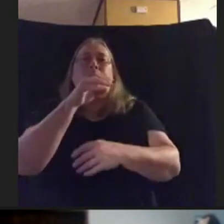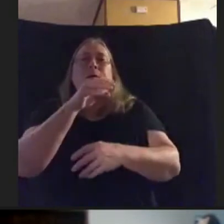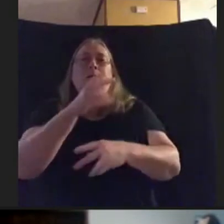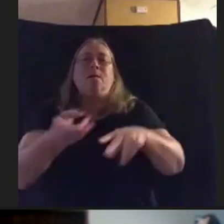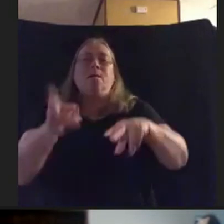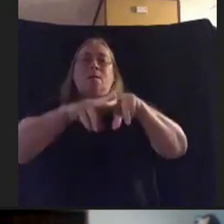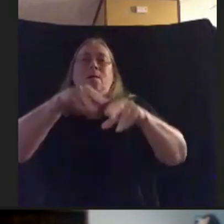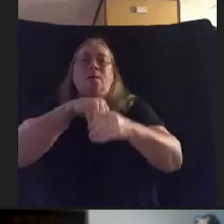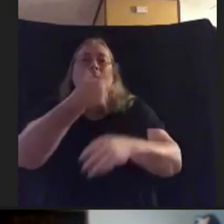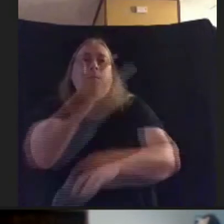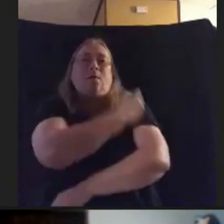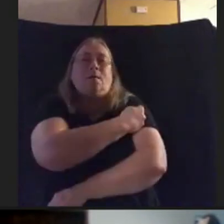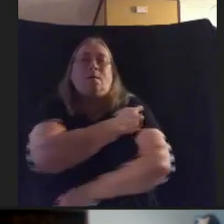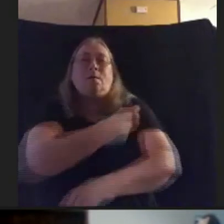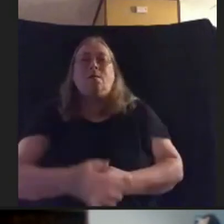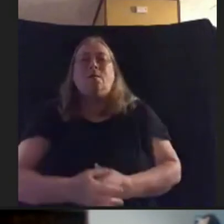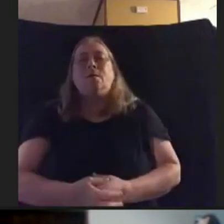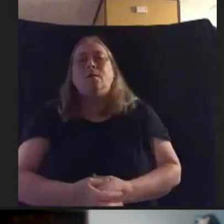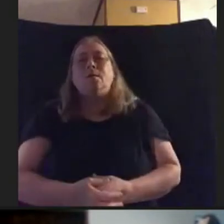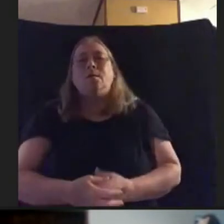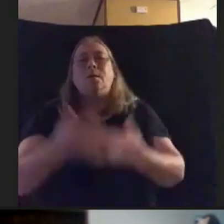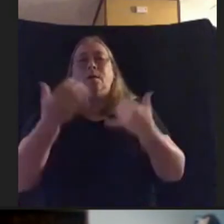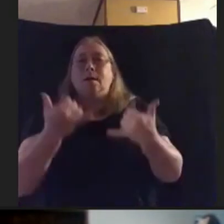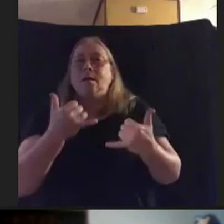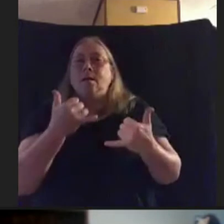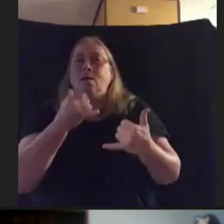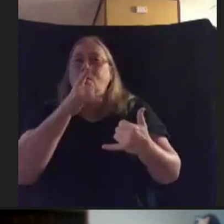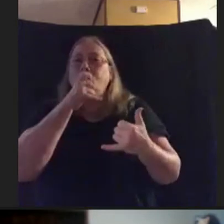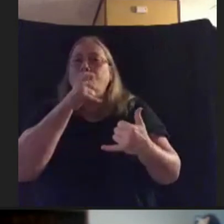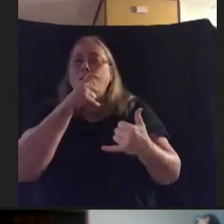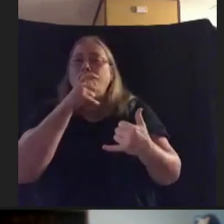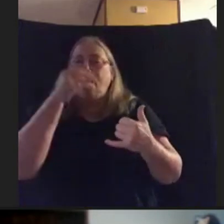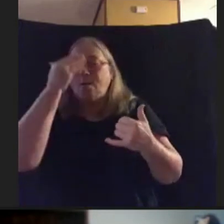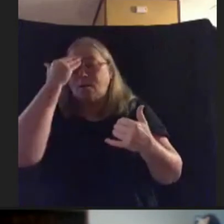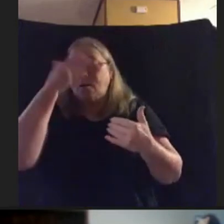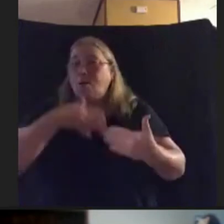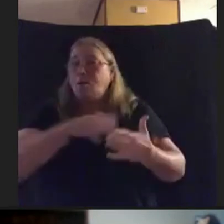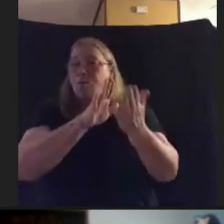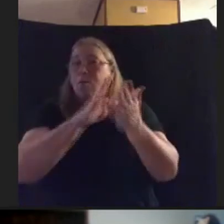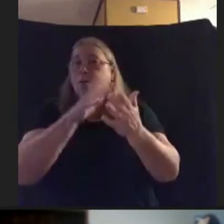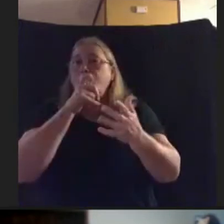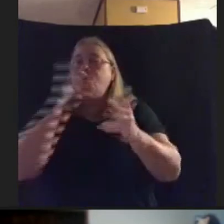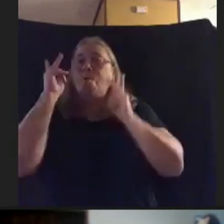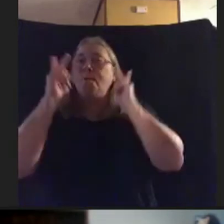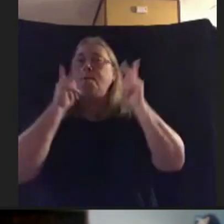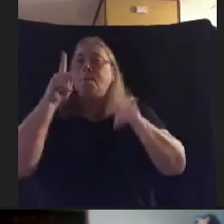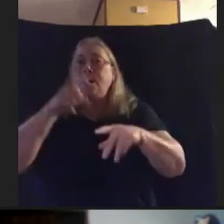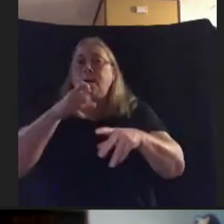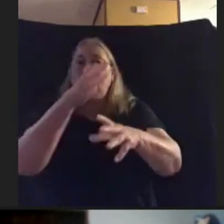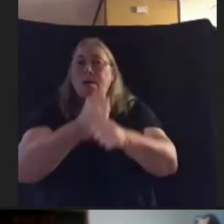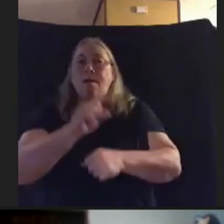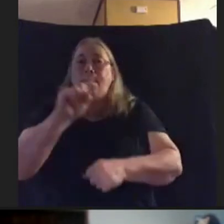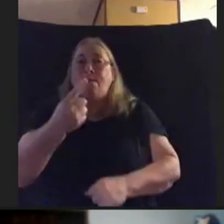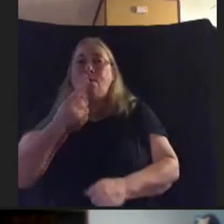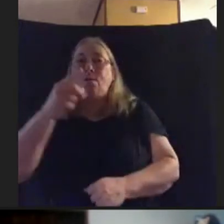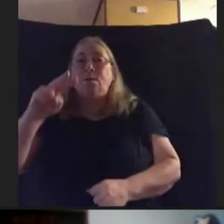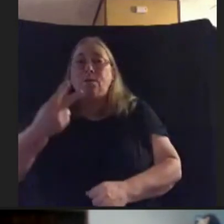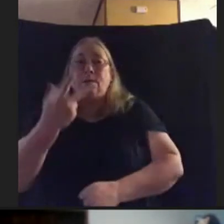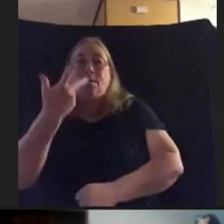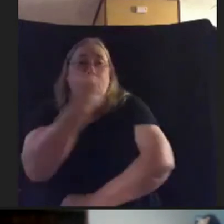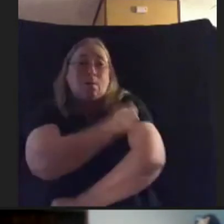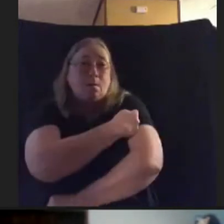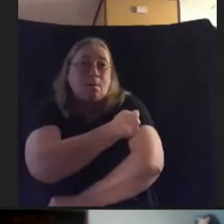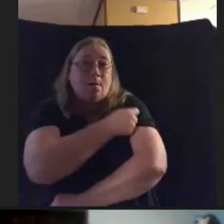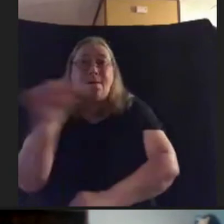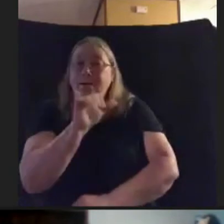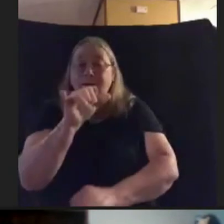So Alex is asking, sorry if already addressed, but do people need to receive the first and second doses at the same location?